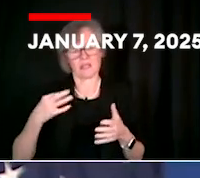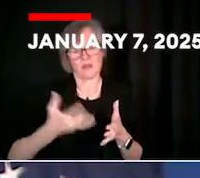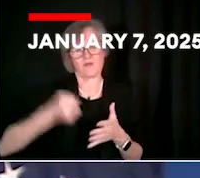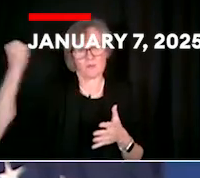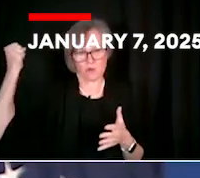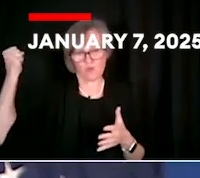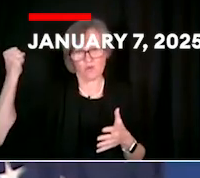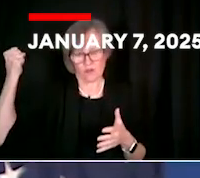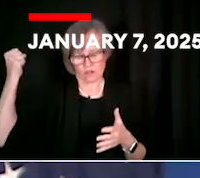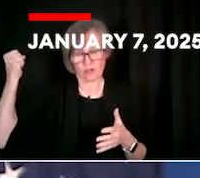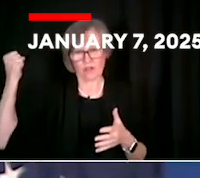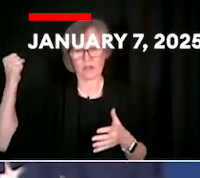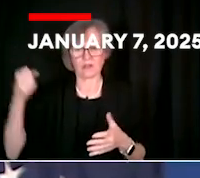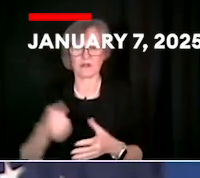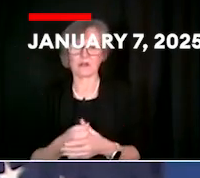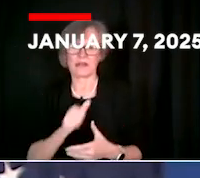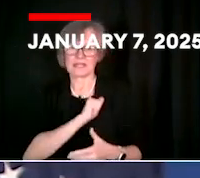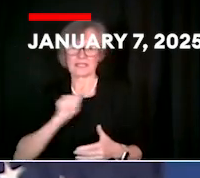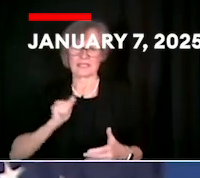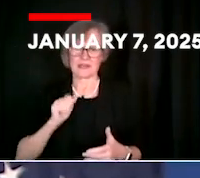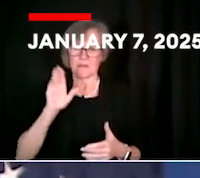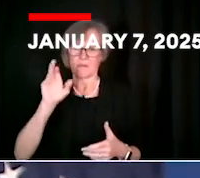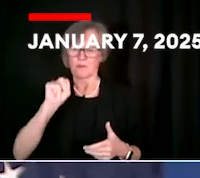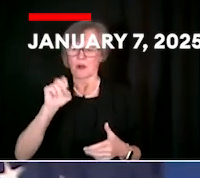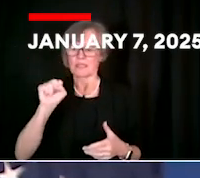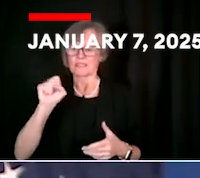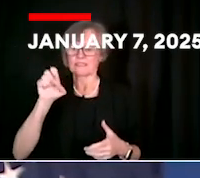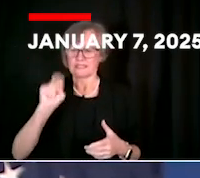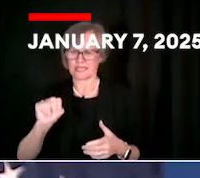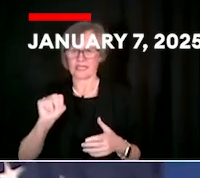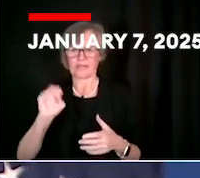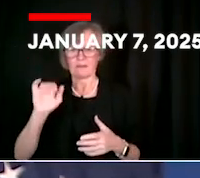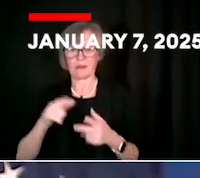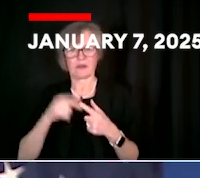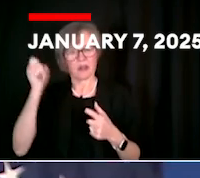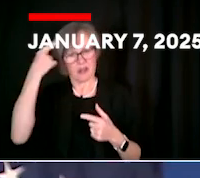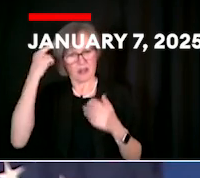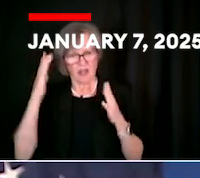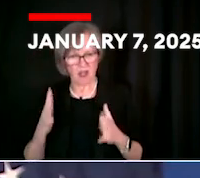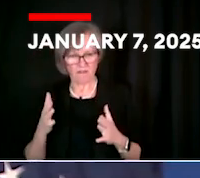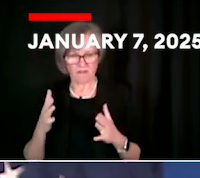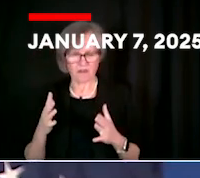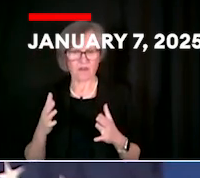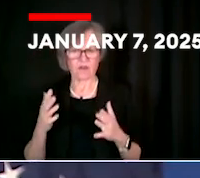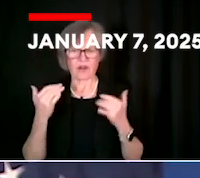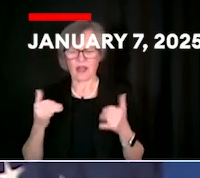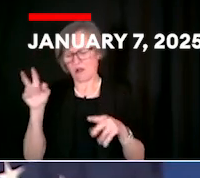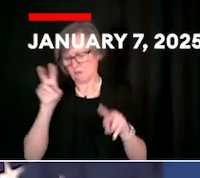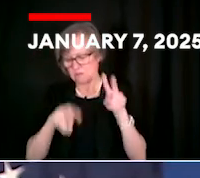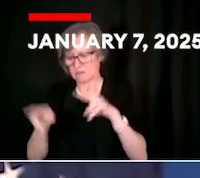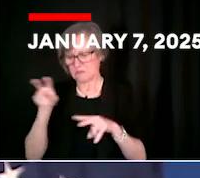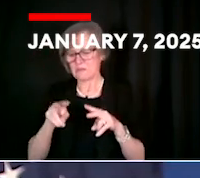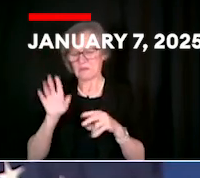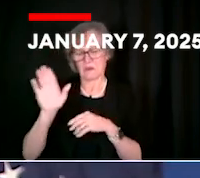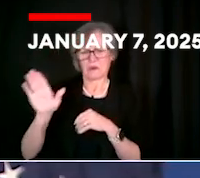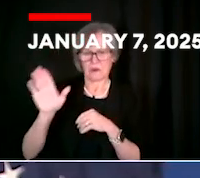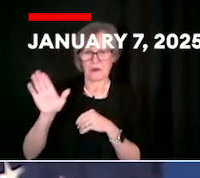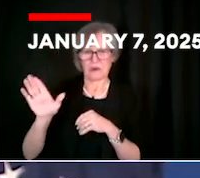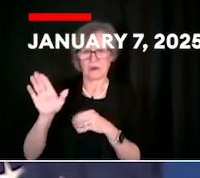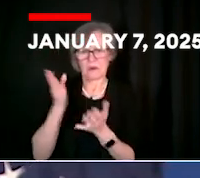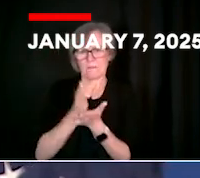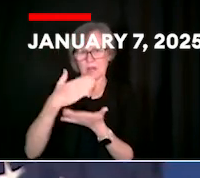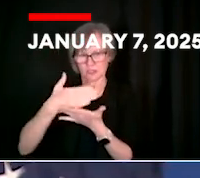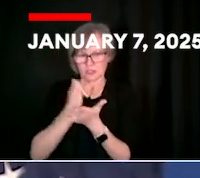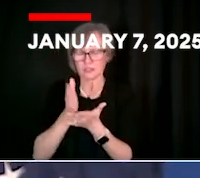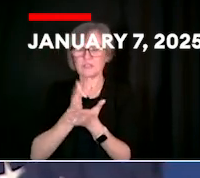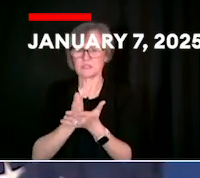so Assemblyman Bronstein's bill, the governor's now looking to put it in her budget